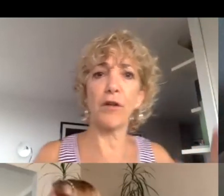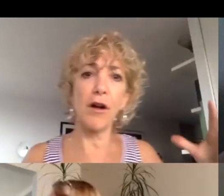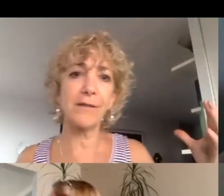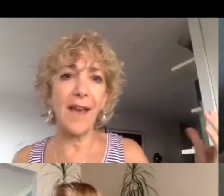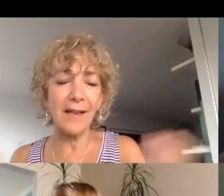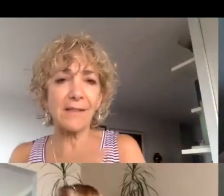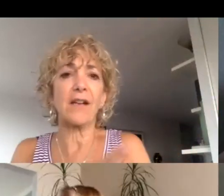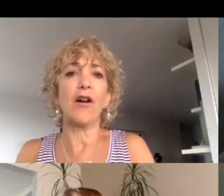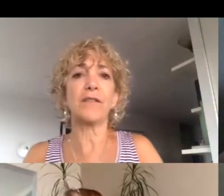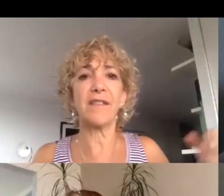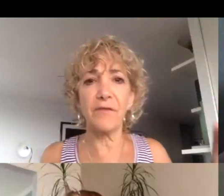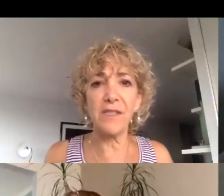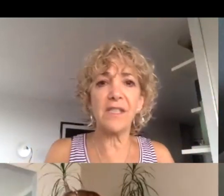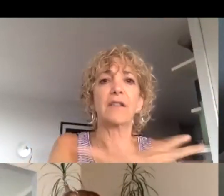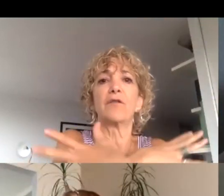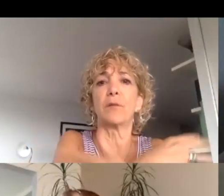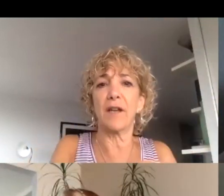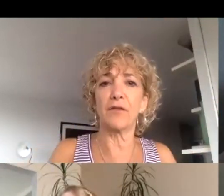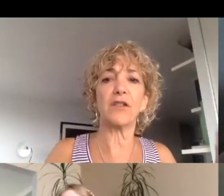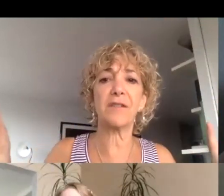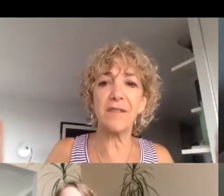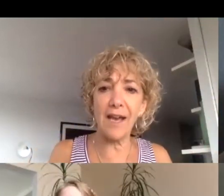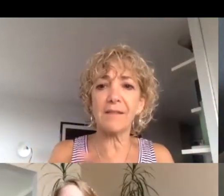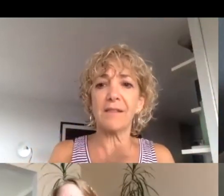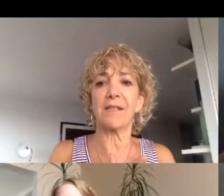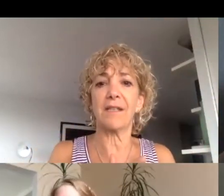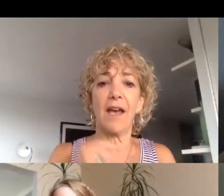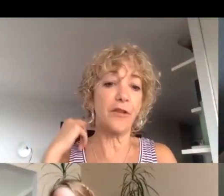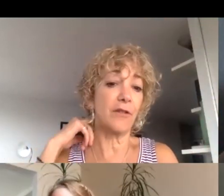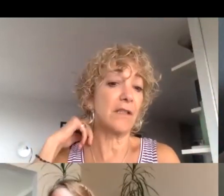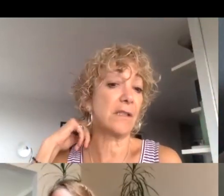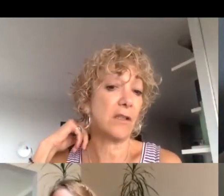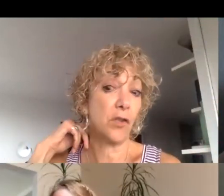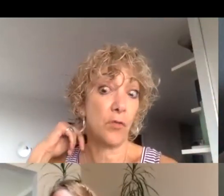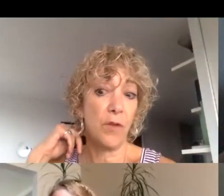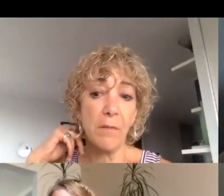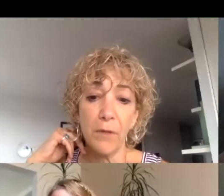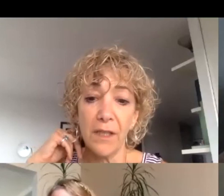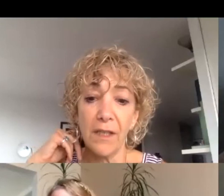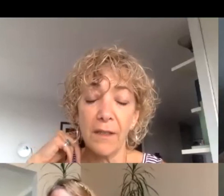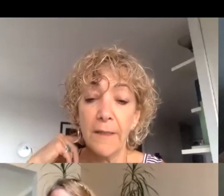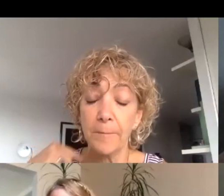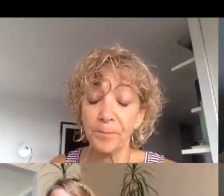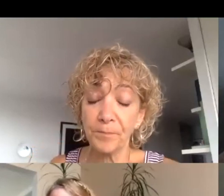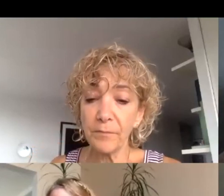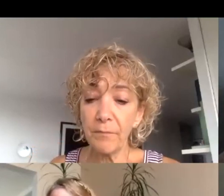all 17 of you, or whatever, are dancing together. And it's extremely